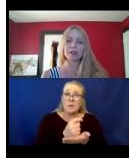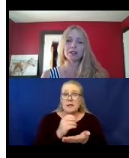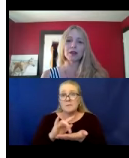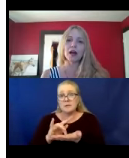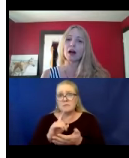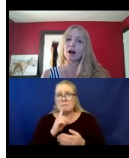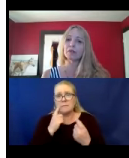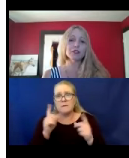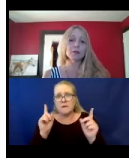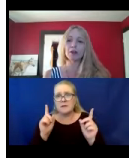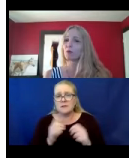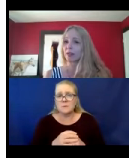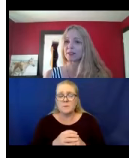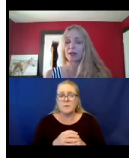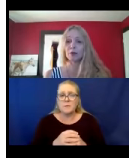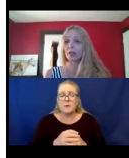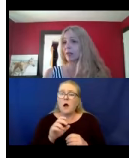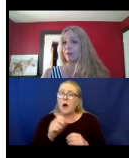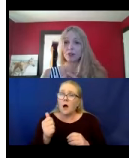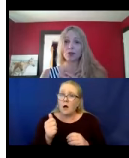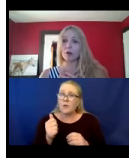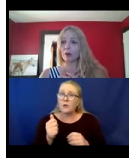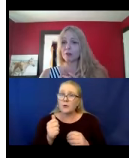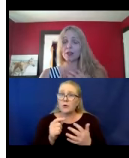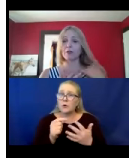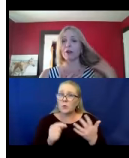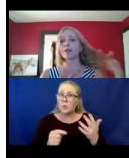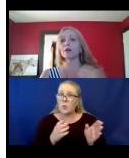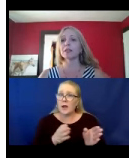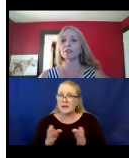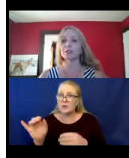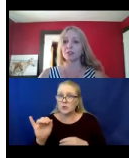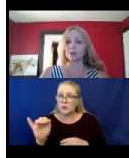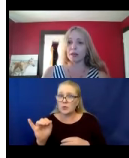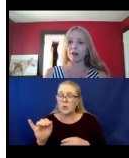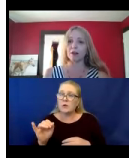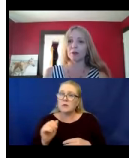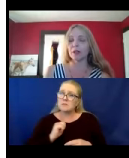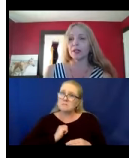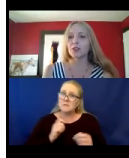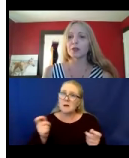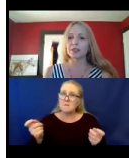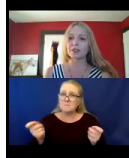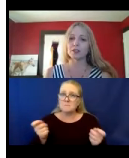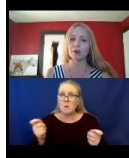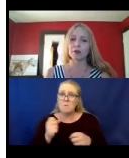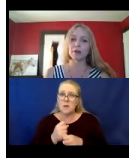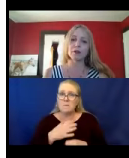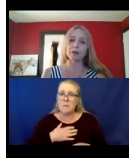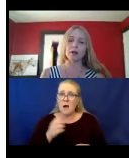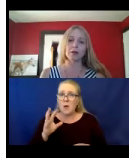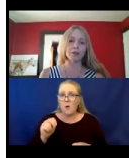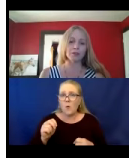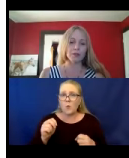very effective. There's some other ways that we can have control our own self, our autonomy to make our own choices and to do on